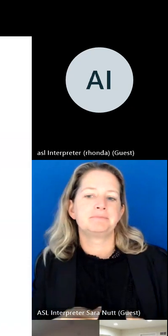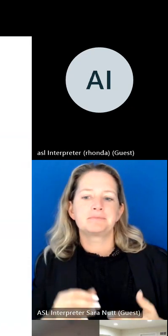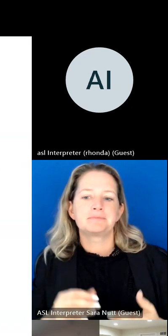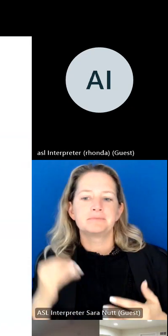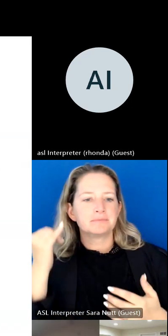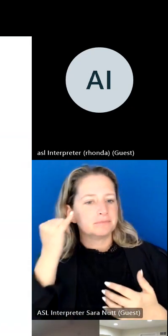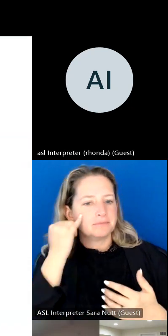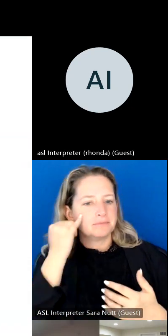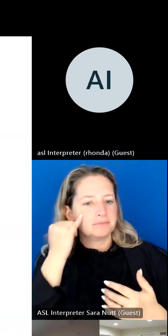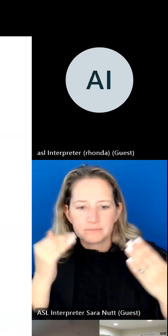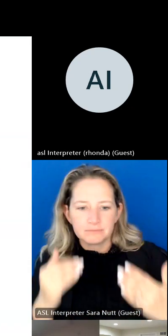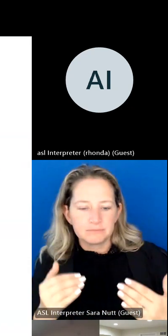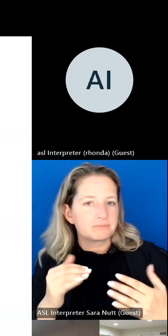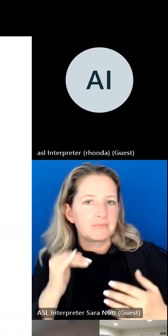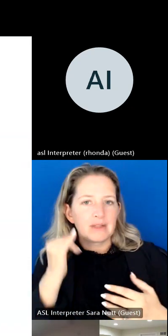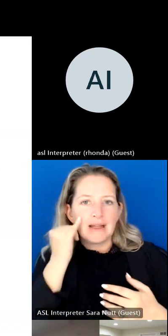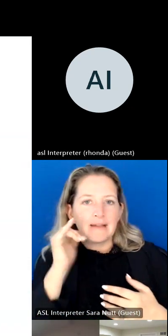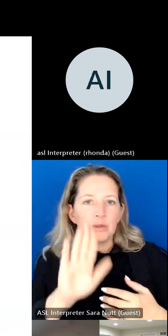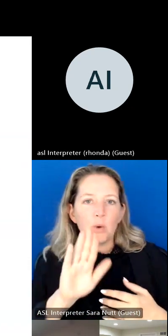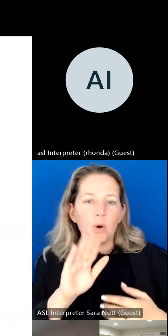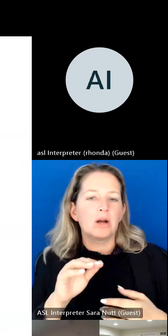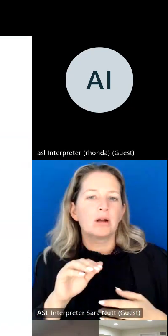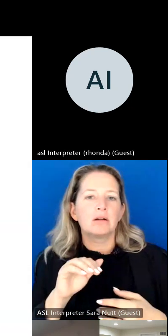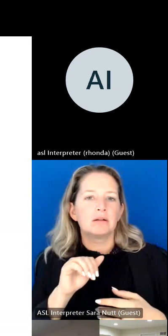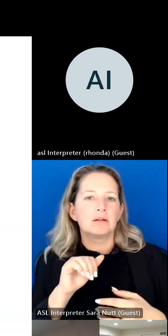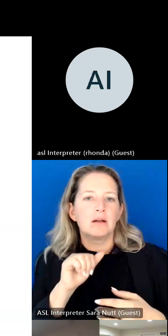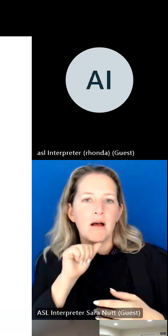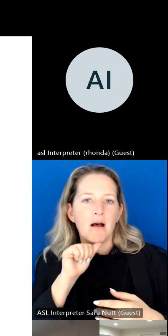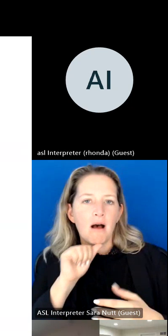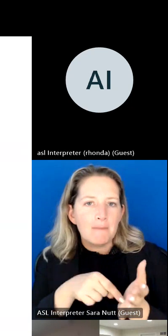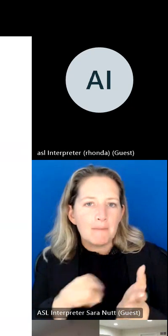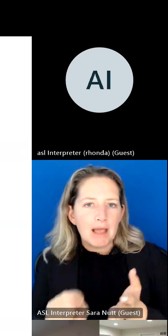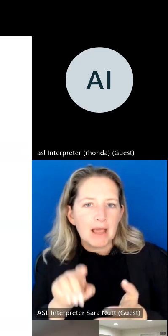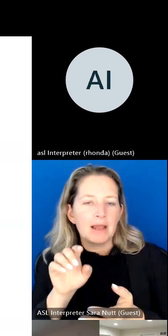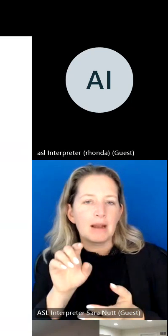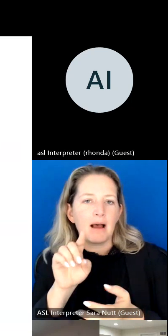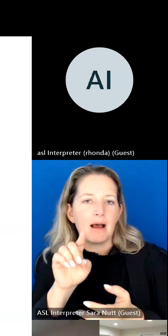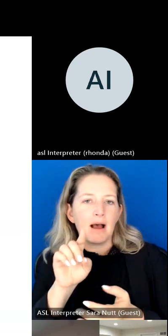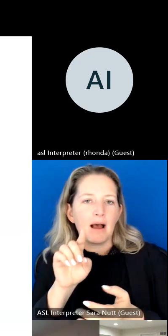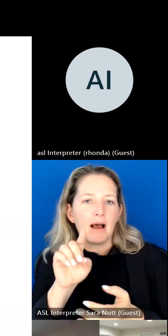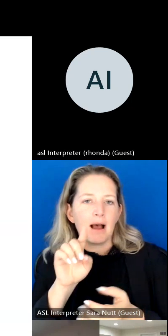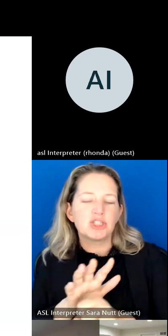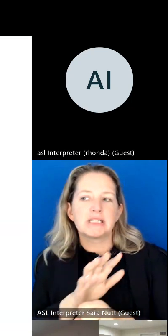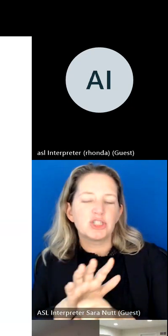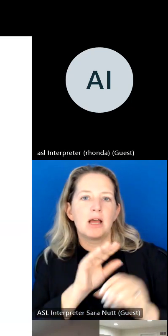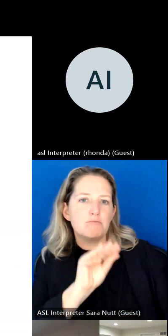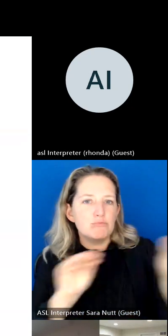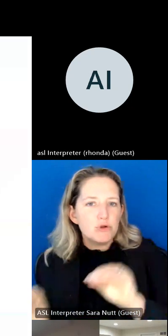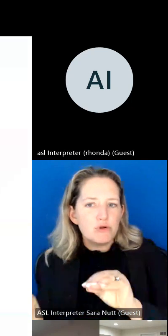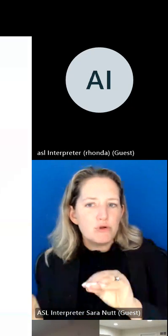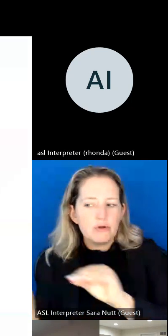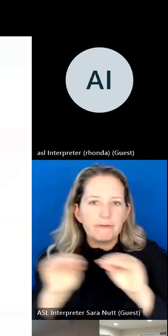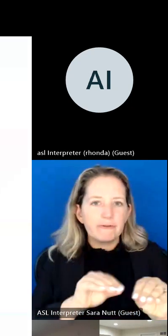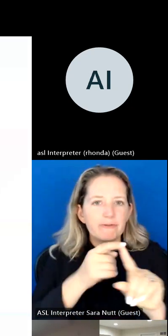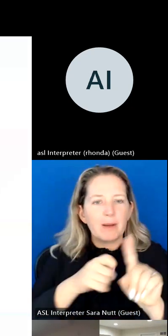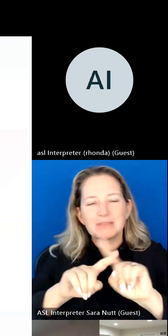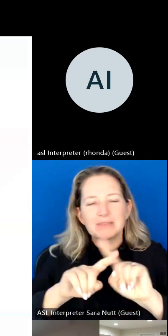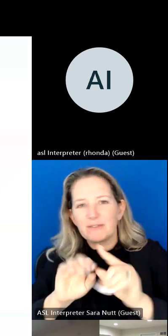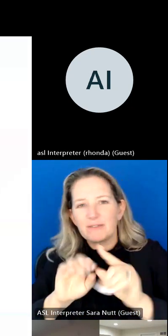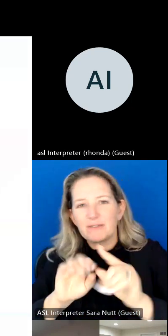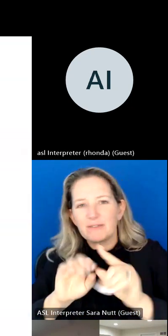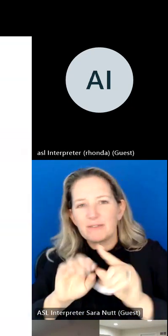move obligations from unpaid obligations between accounts. Again, that's a technical thing. And then there's this concept of